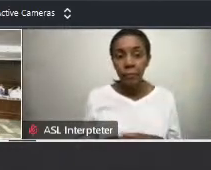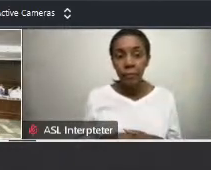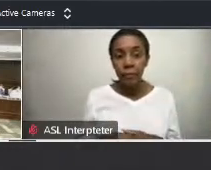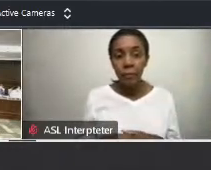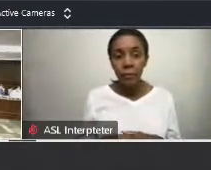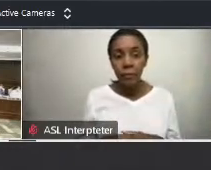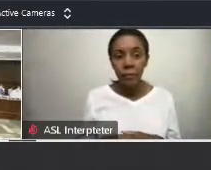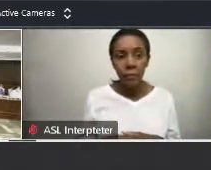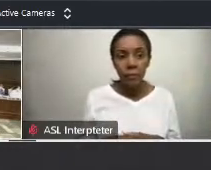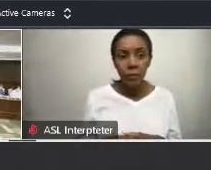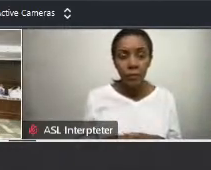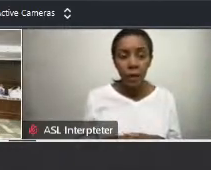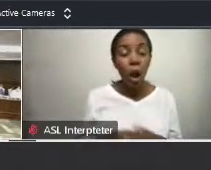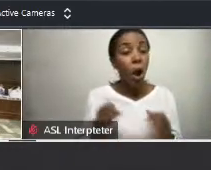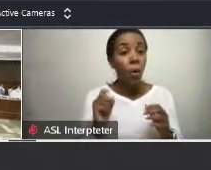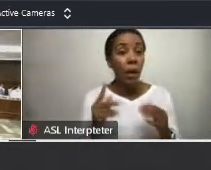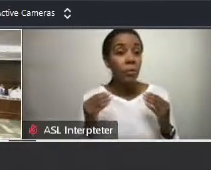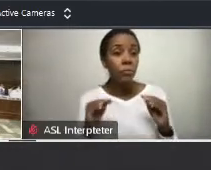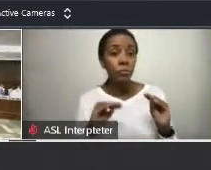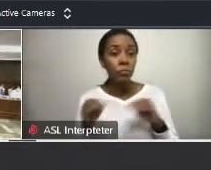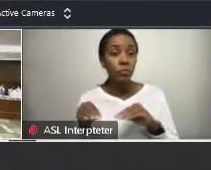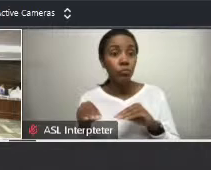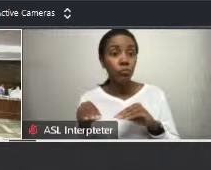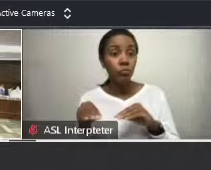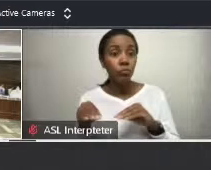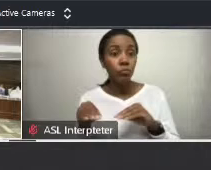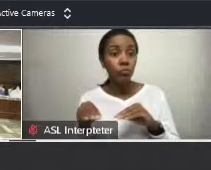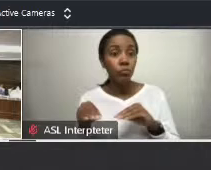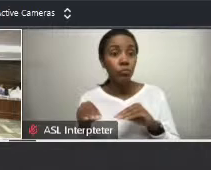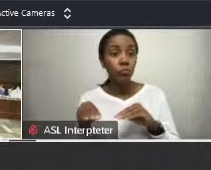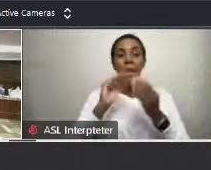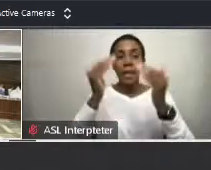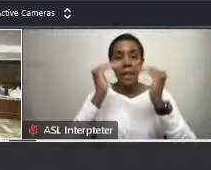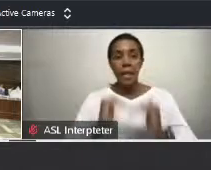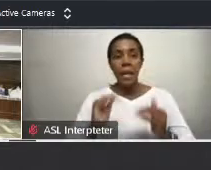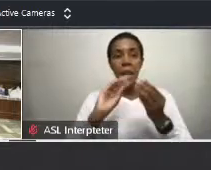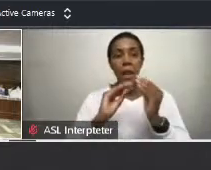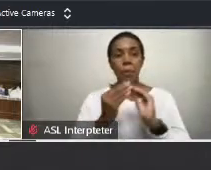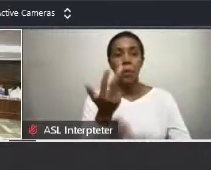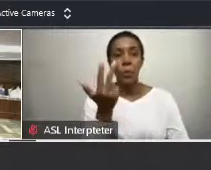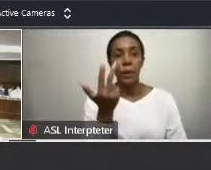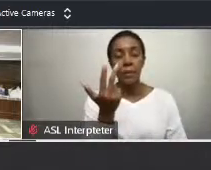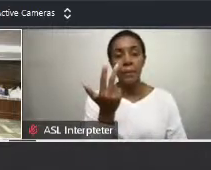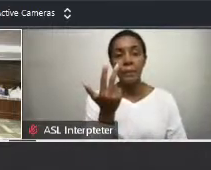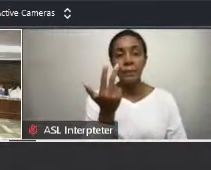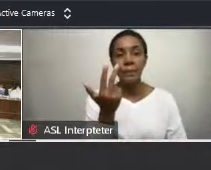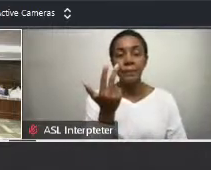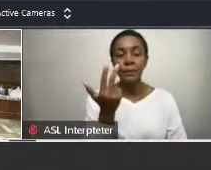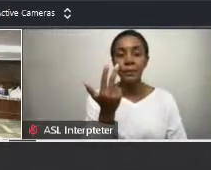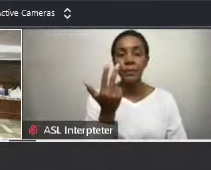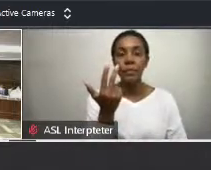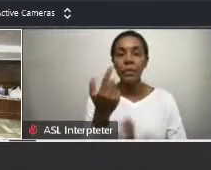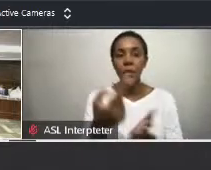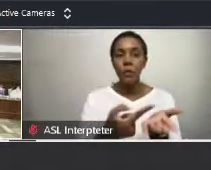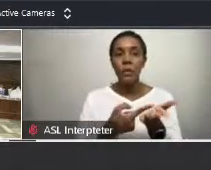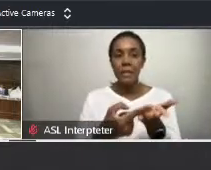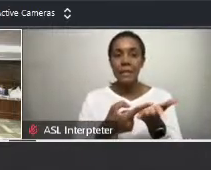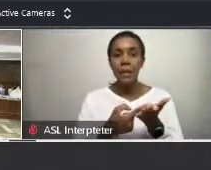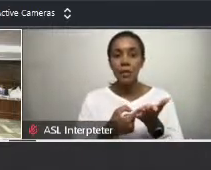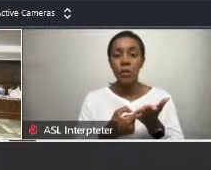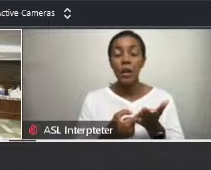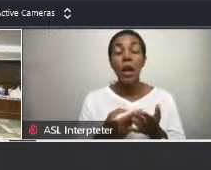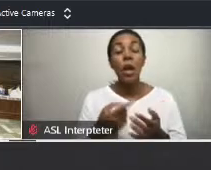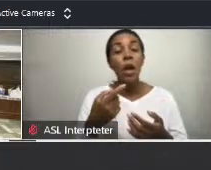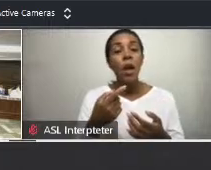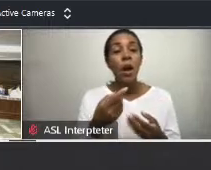Discussion, okay, we can just move on. All right. Item number 3, a discussion as well. Discussion regarding a